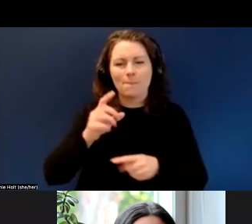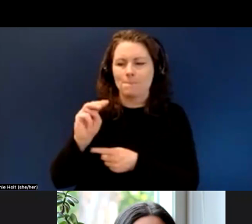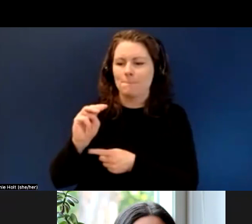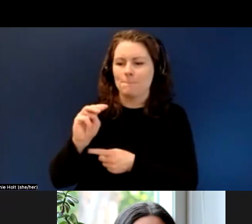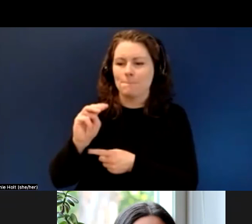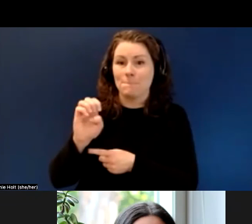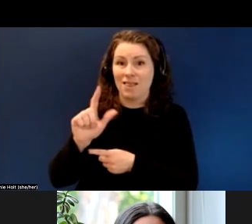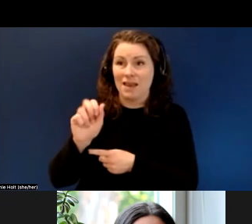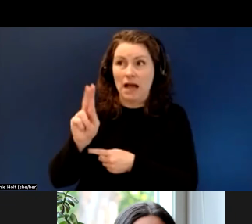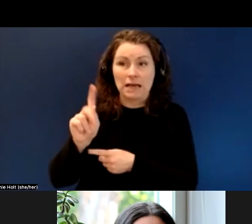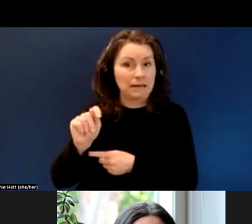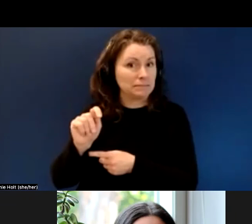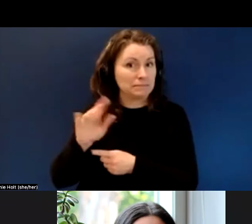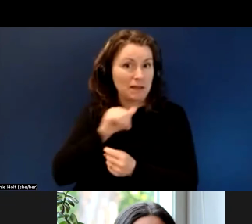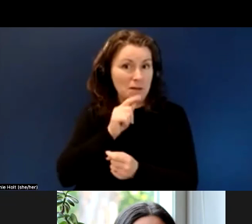Hospital, and